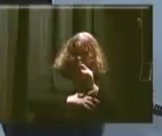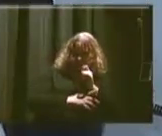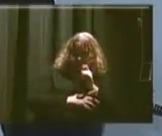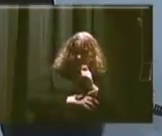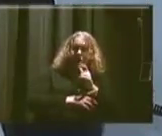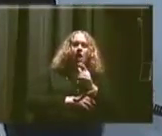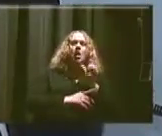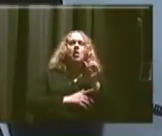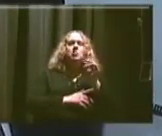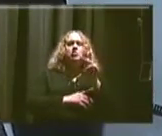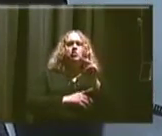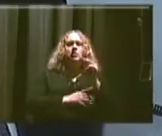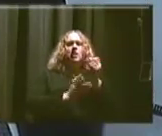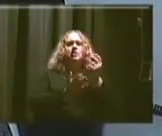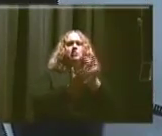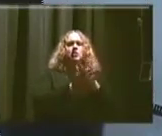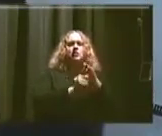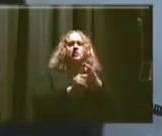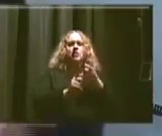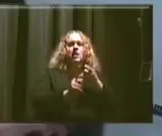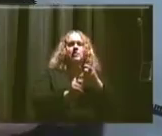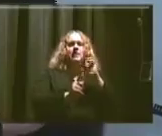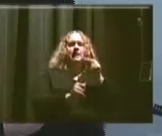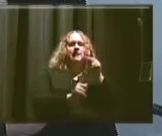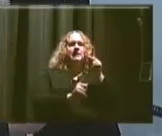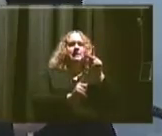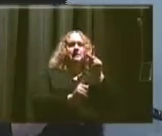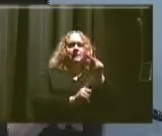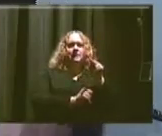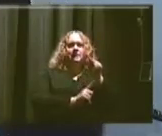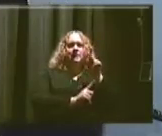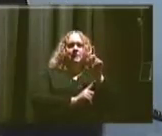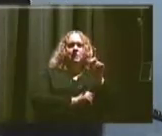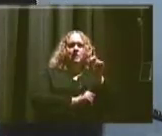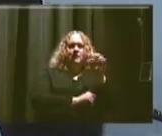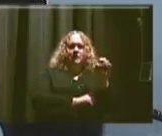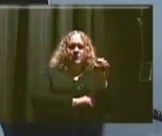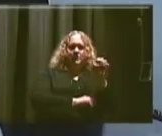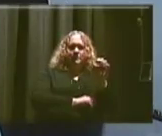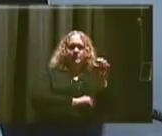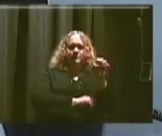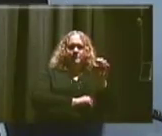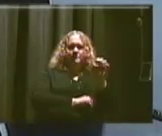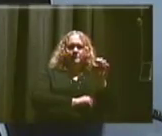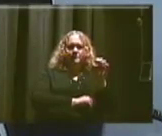Board of Education. Okay. Staff. It would have to be, yeah, it would have to be,